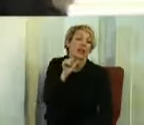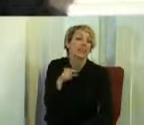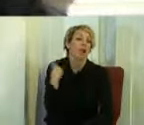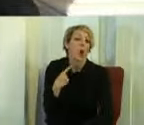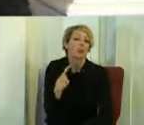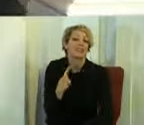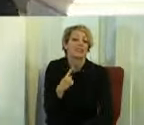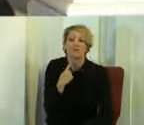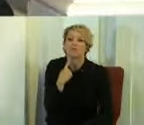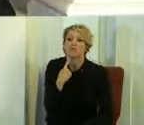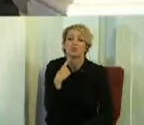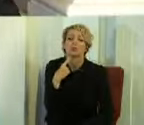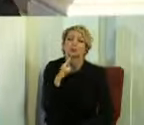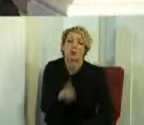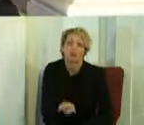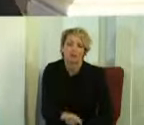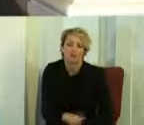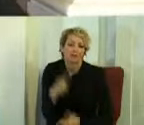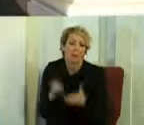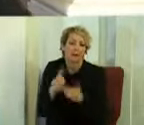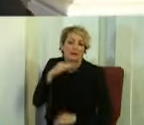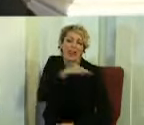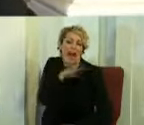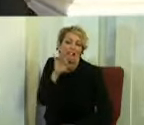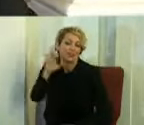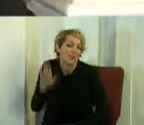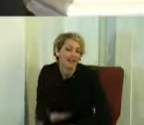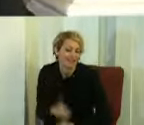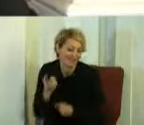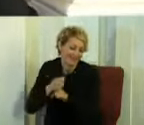the truth. There we go.